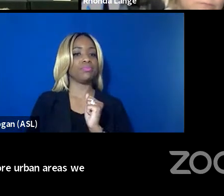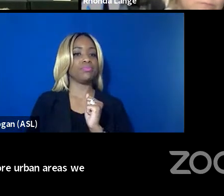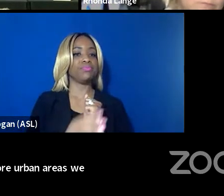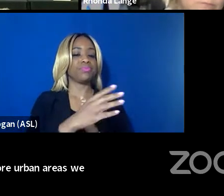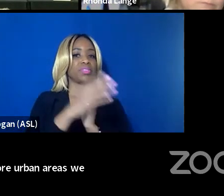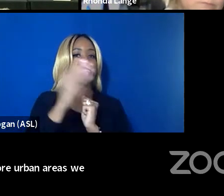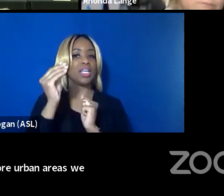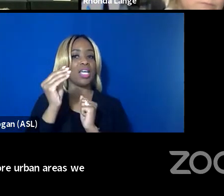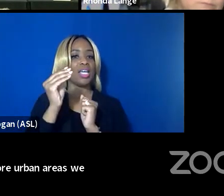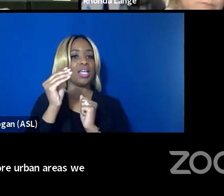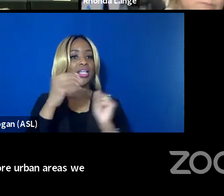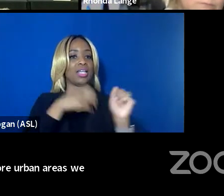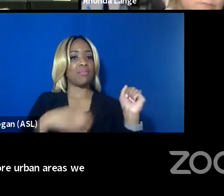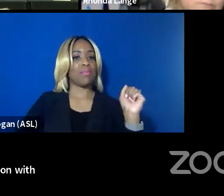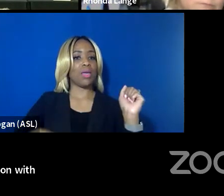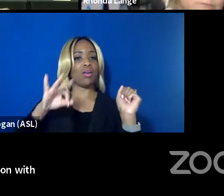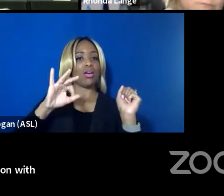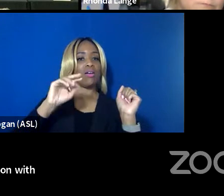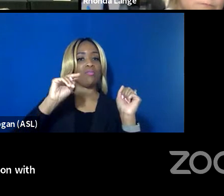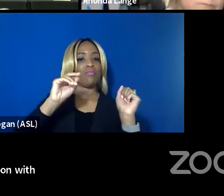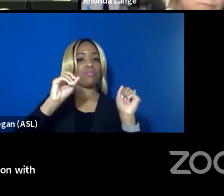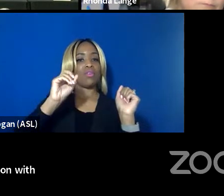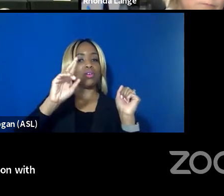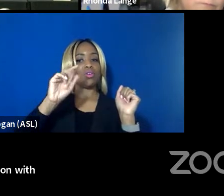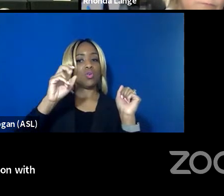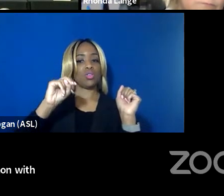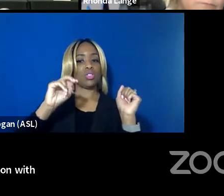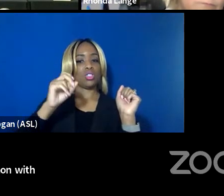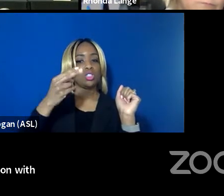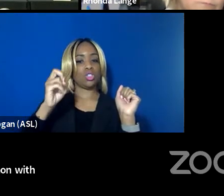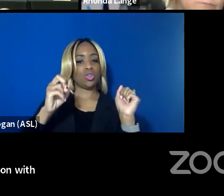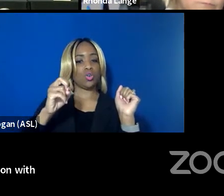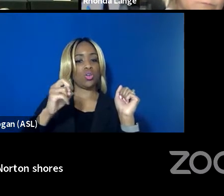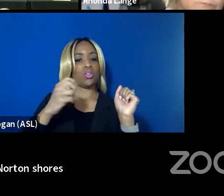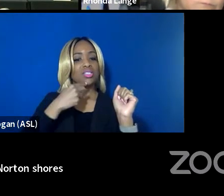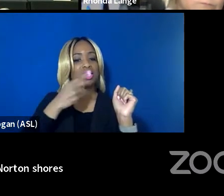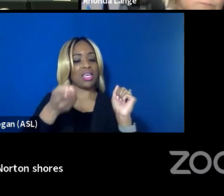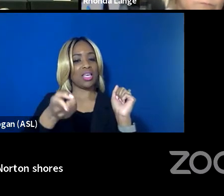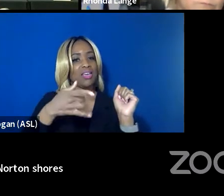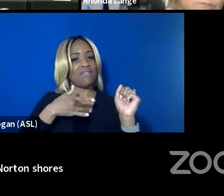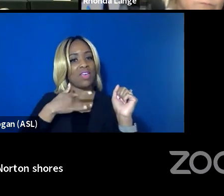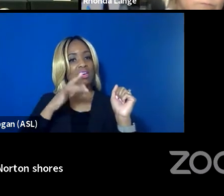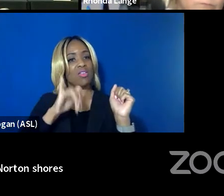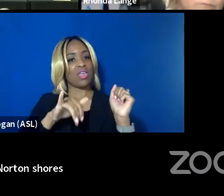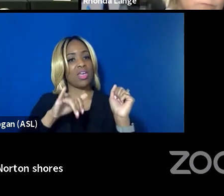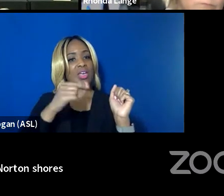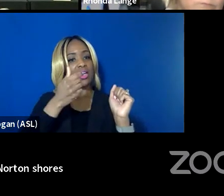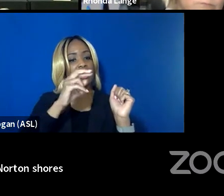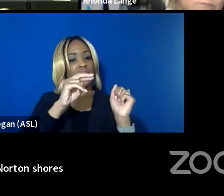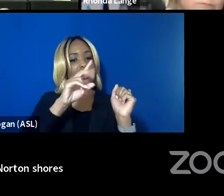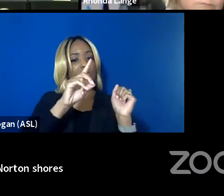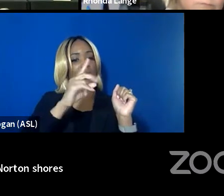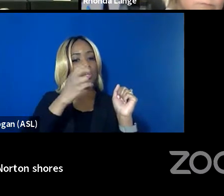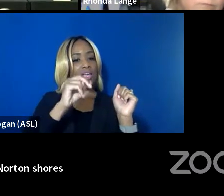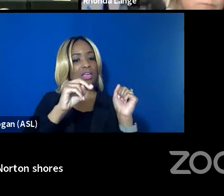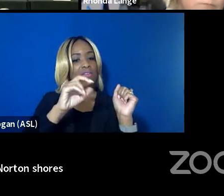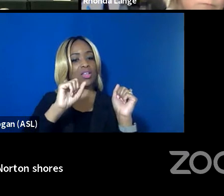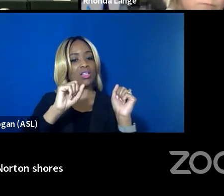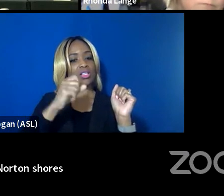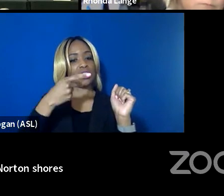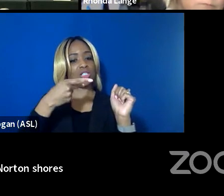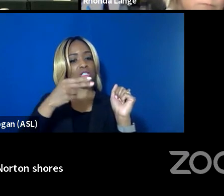And the mayor of Norton Shores mentioned that he thought that Grand Haven, Spring Lake,